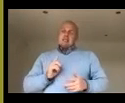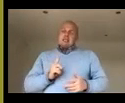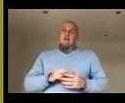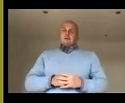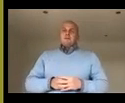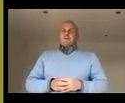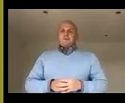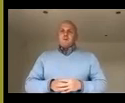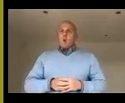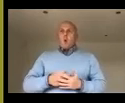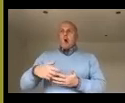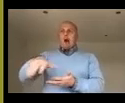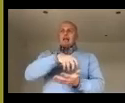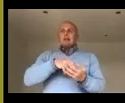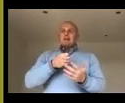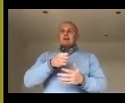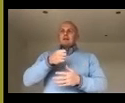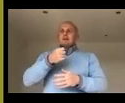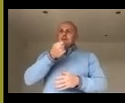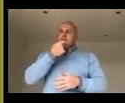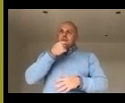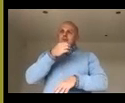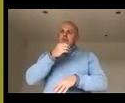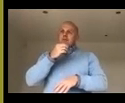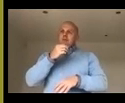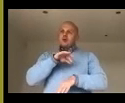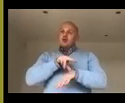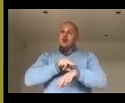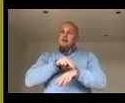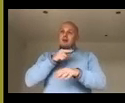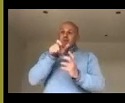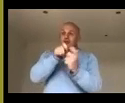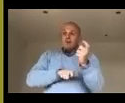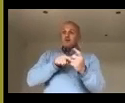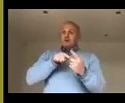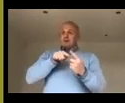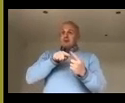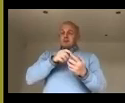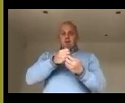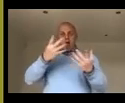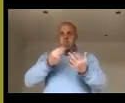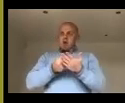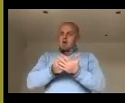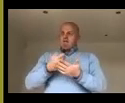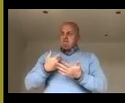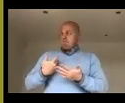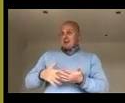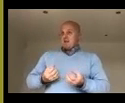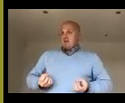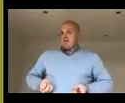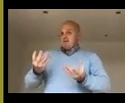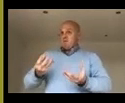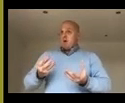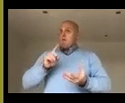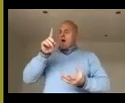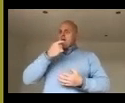collecting prescriptions, doing shopping, all this sorts of thing. So there's a lot of money's been given out to cover that already. But